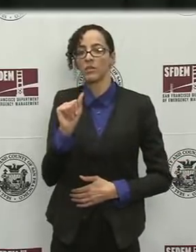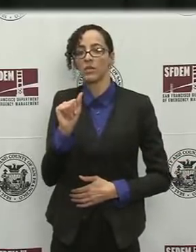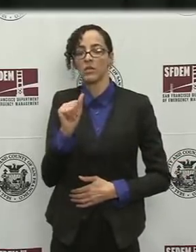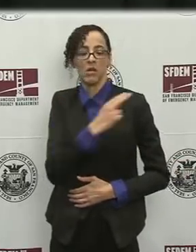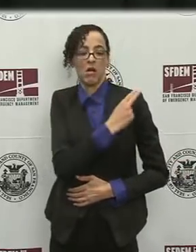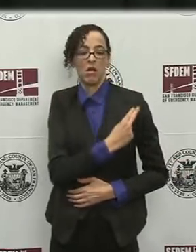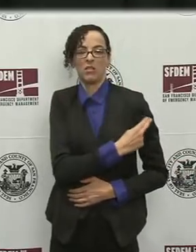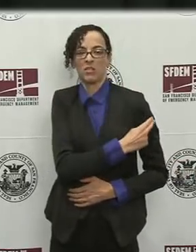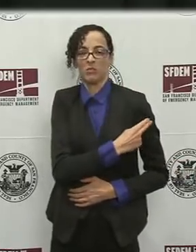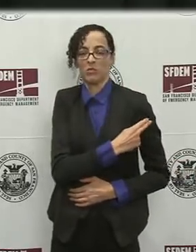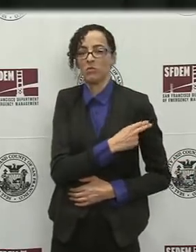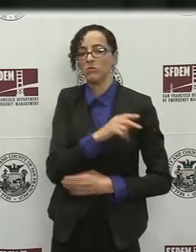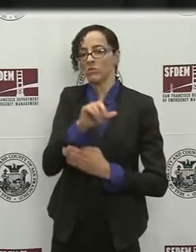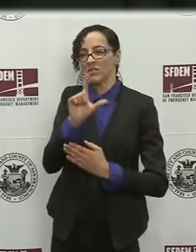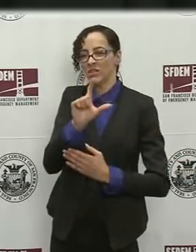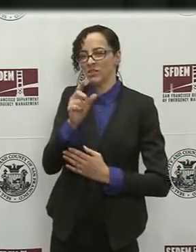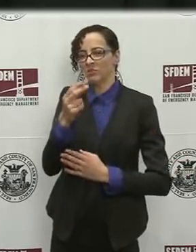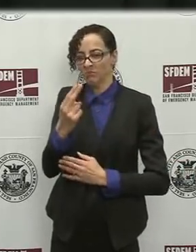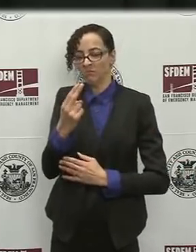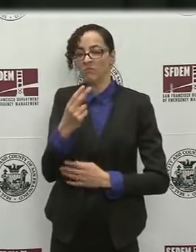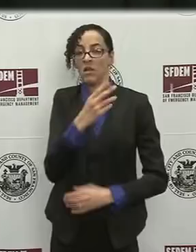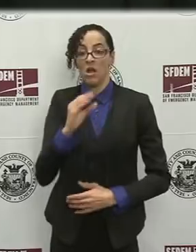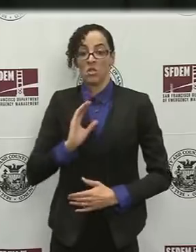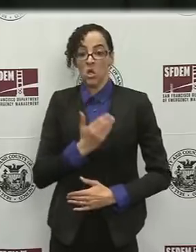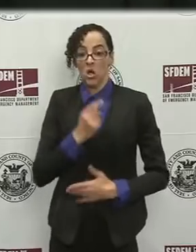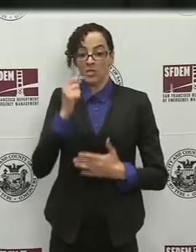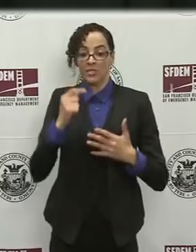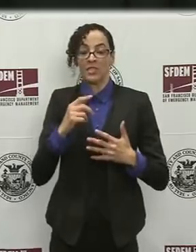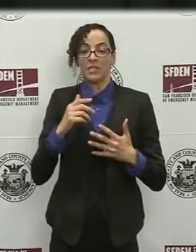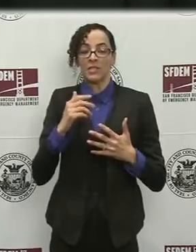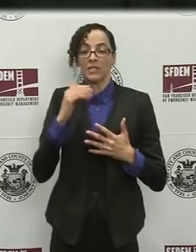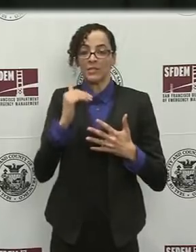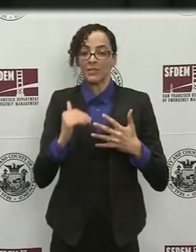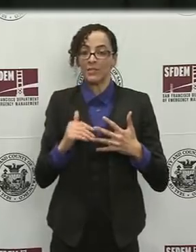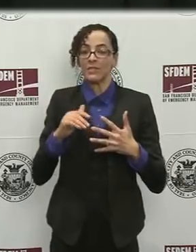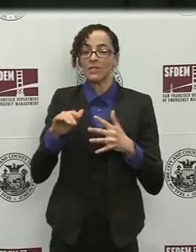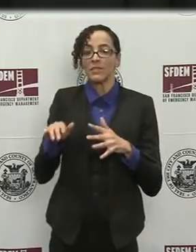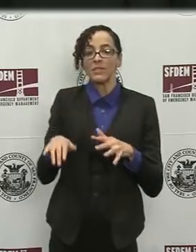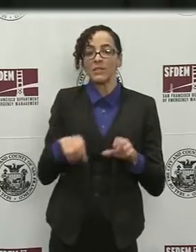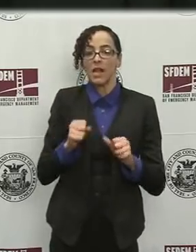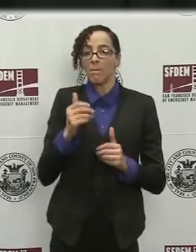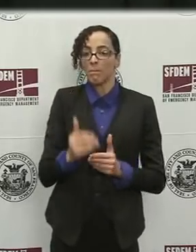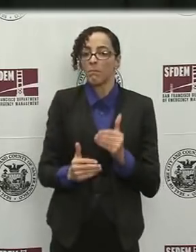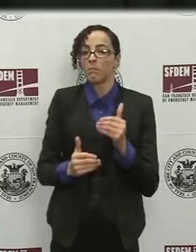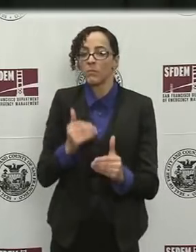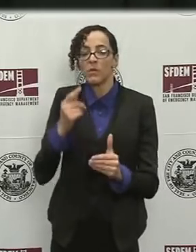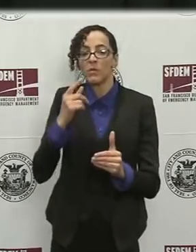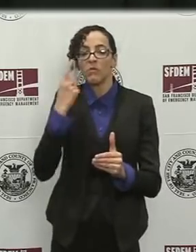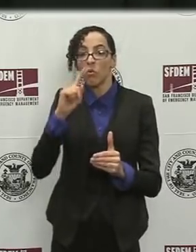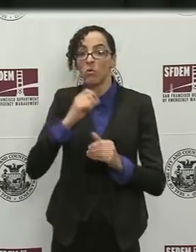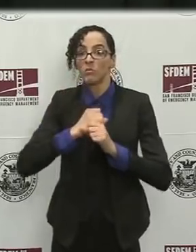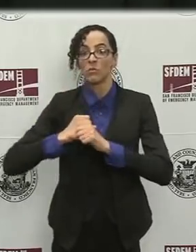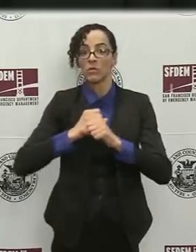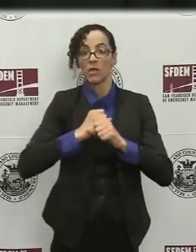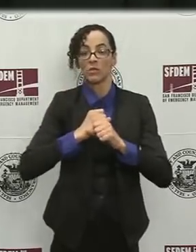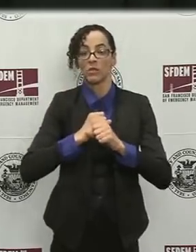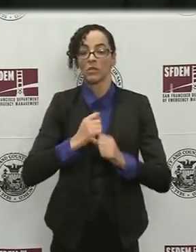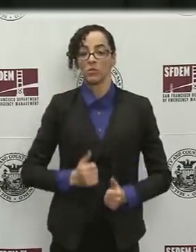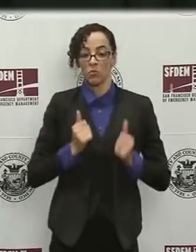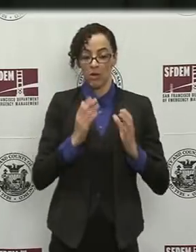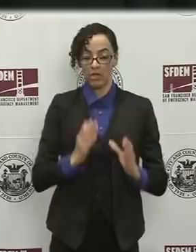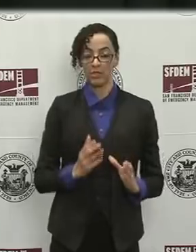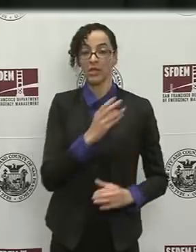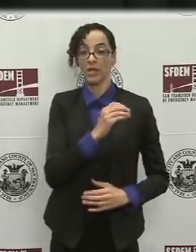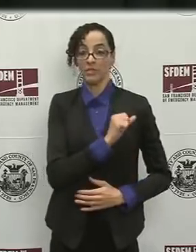steps we are taking to protect the health of residents and staff. This weekend, we